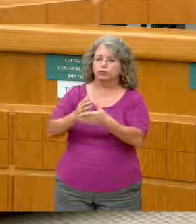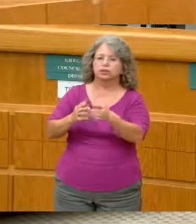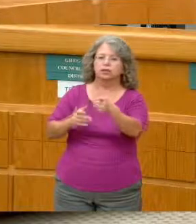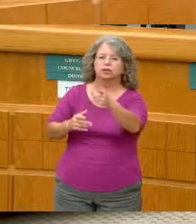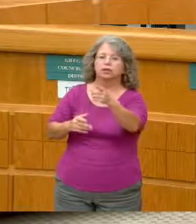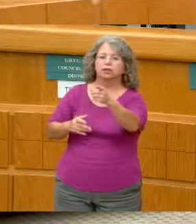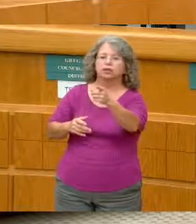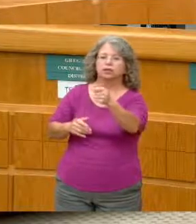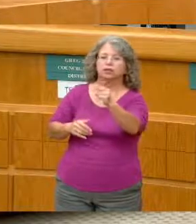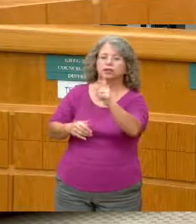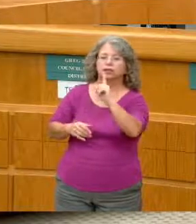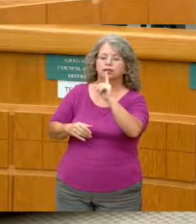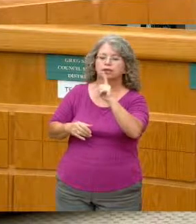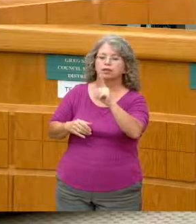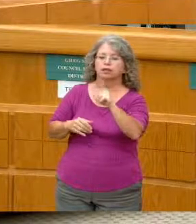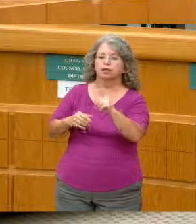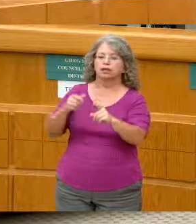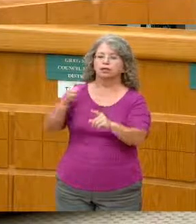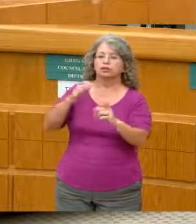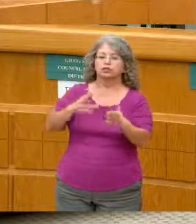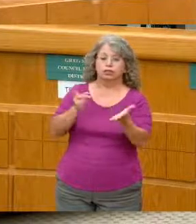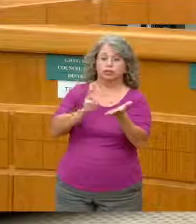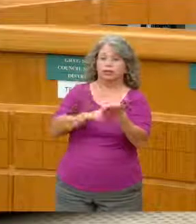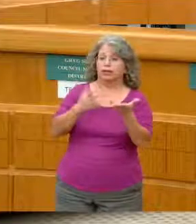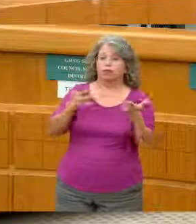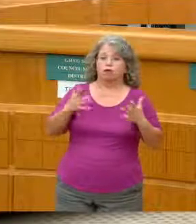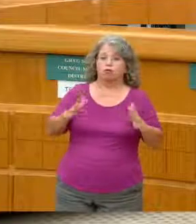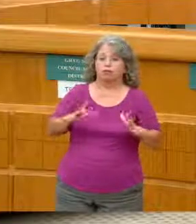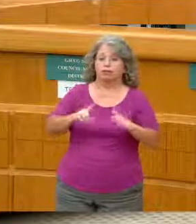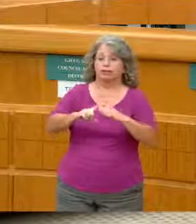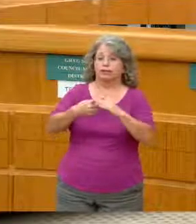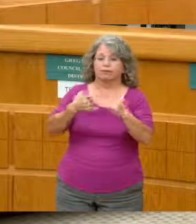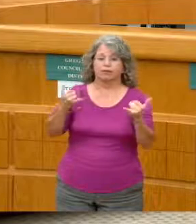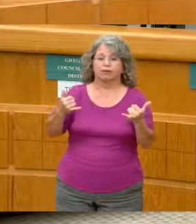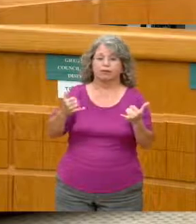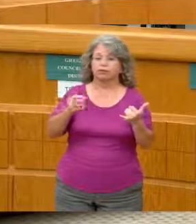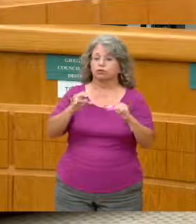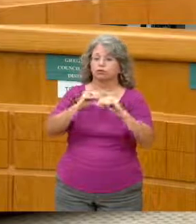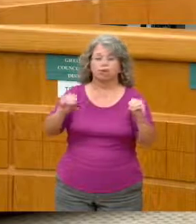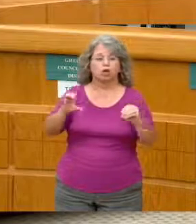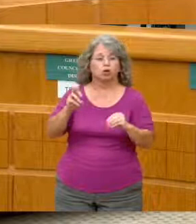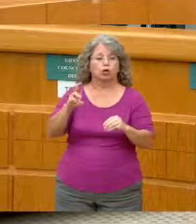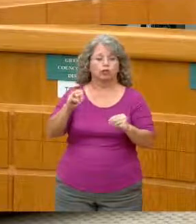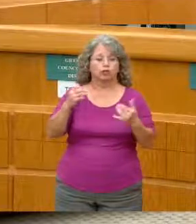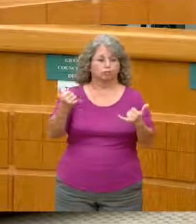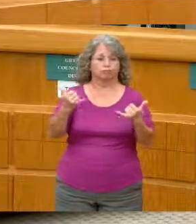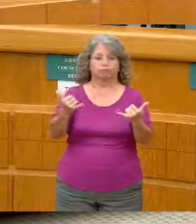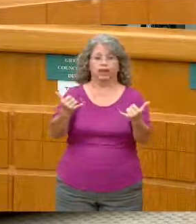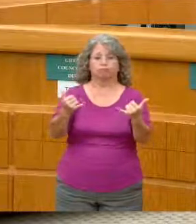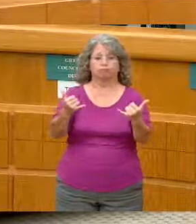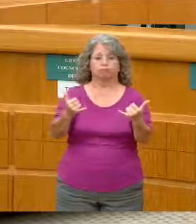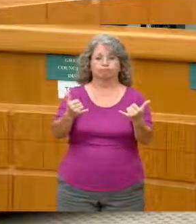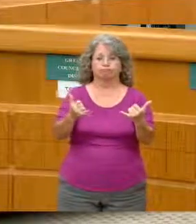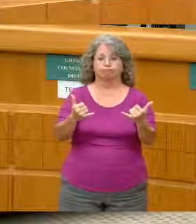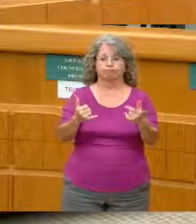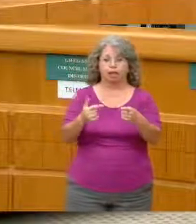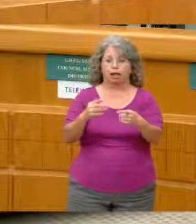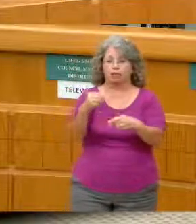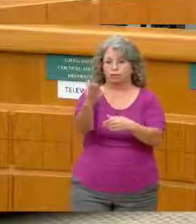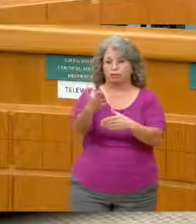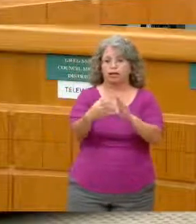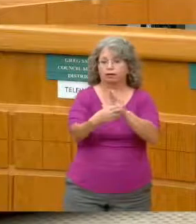idea? Robert? That order was signed and goes back immediately. Oh, it's immediate. So no curfew tonight? No curfew.